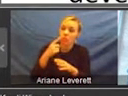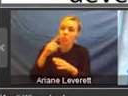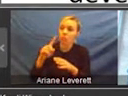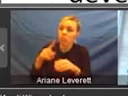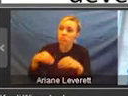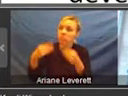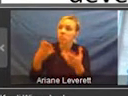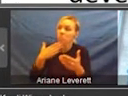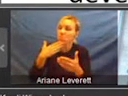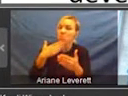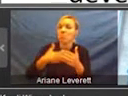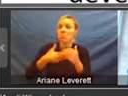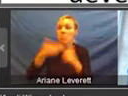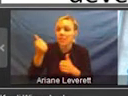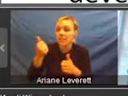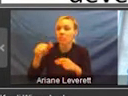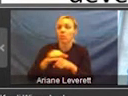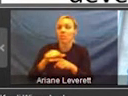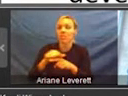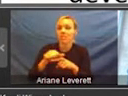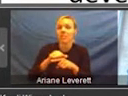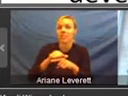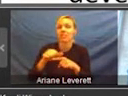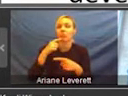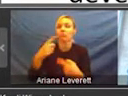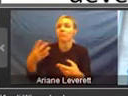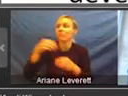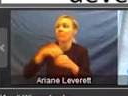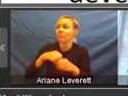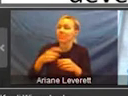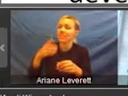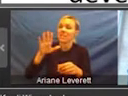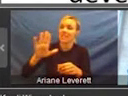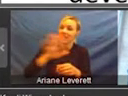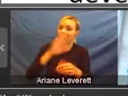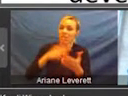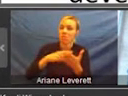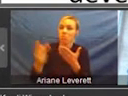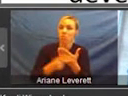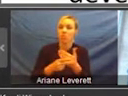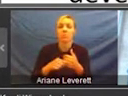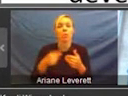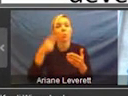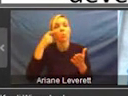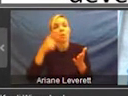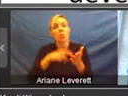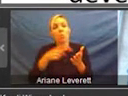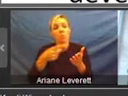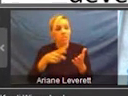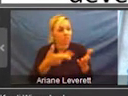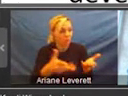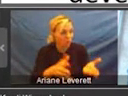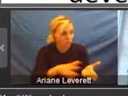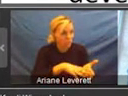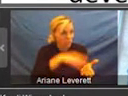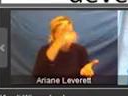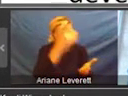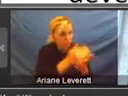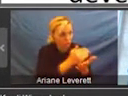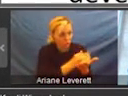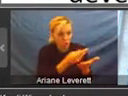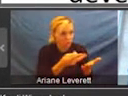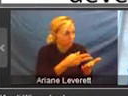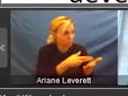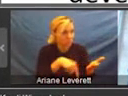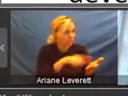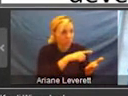mentioned before, that we do see still very strongly that lessons that have been learned are usually not taken up. So there's a limit,